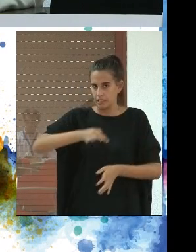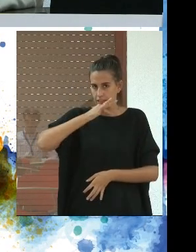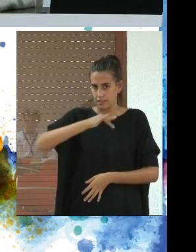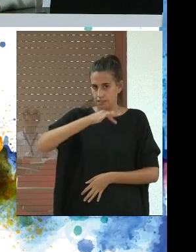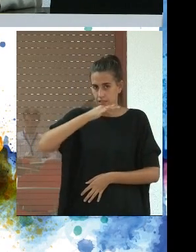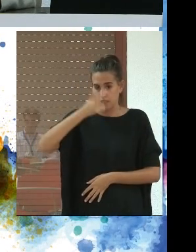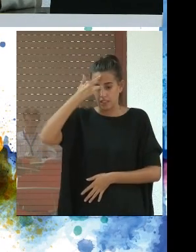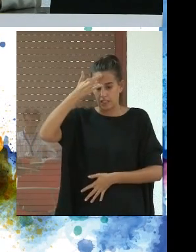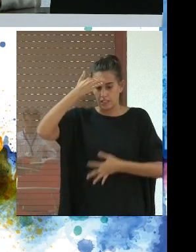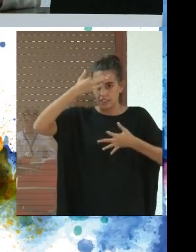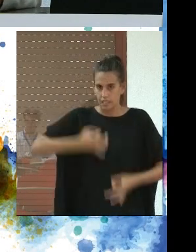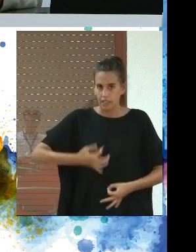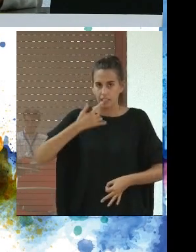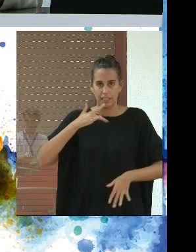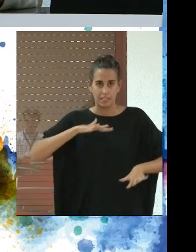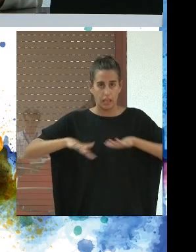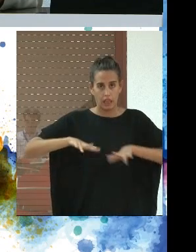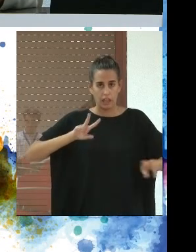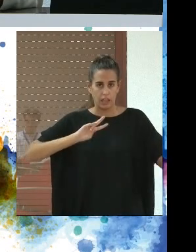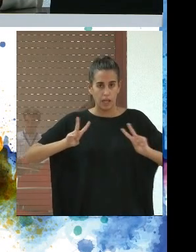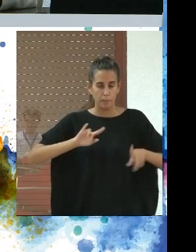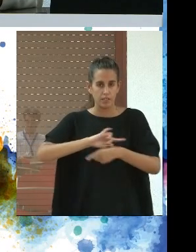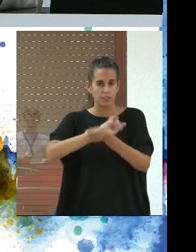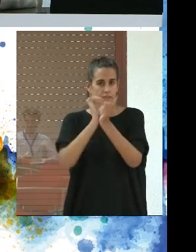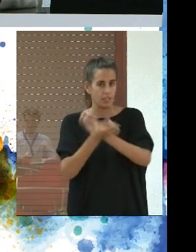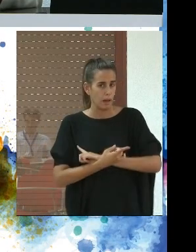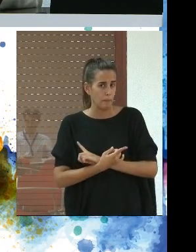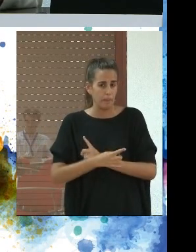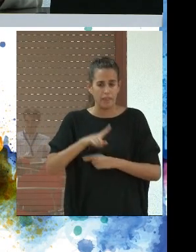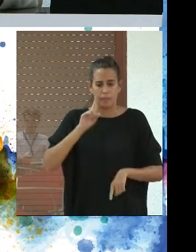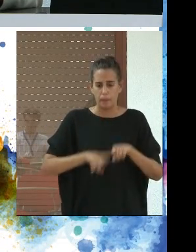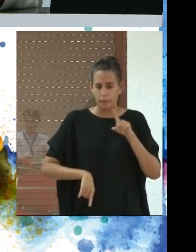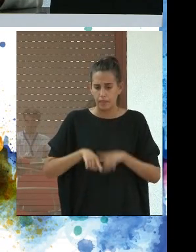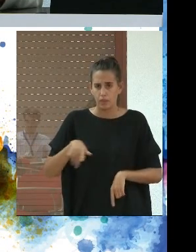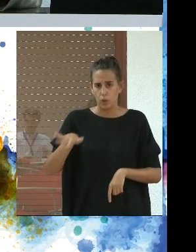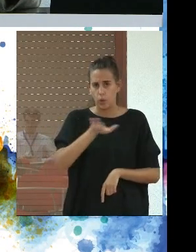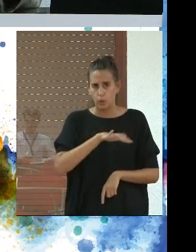até hoje a data do julgamento não foi marcada.